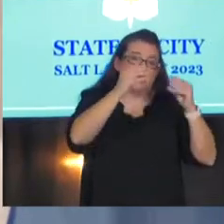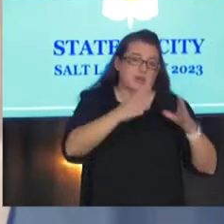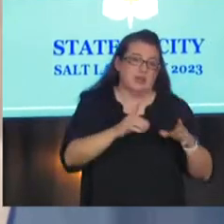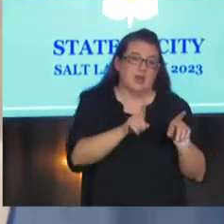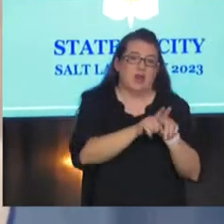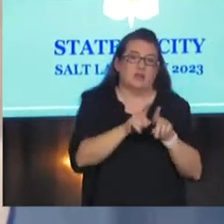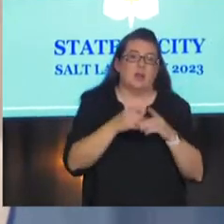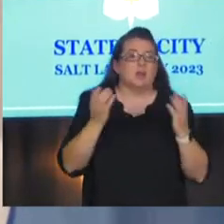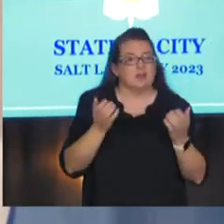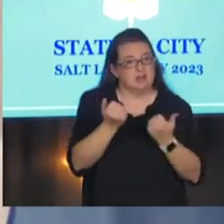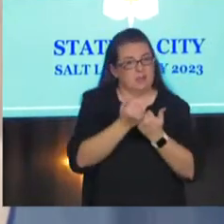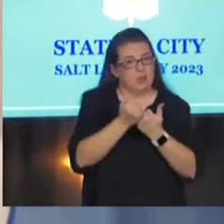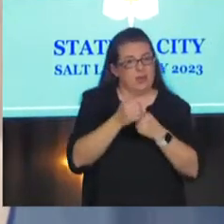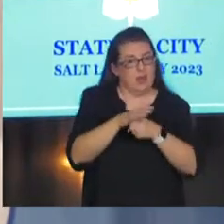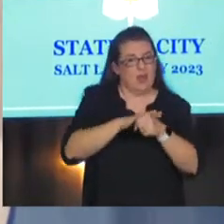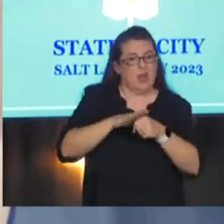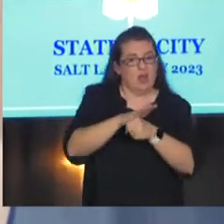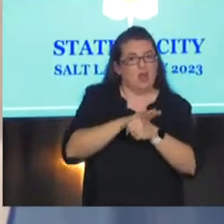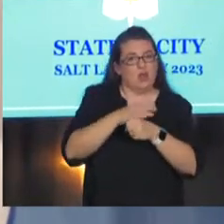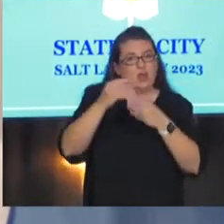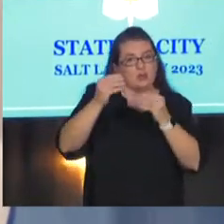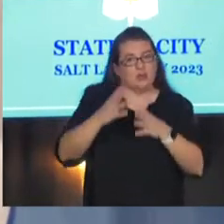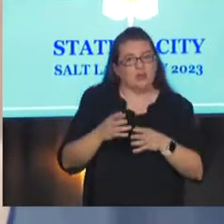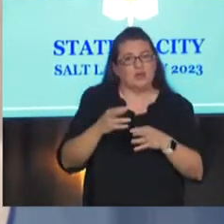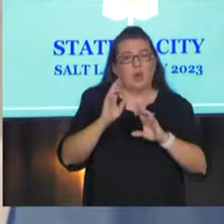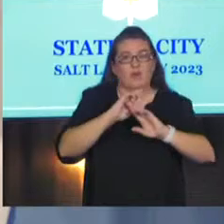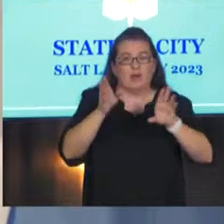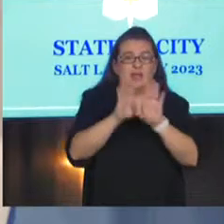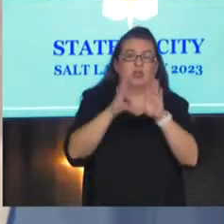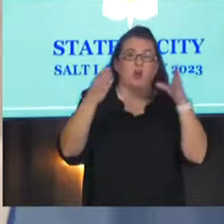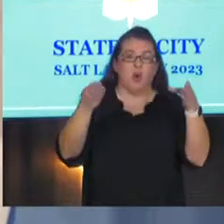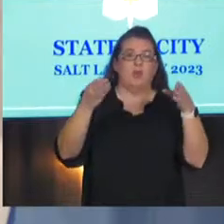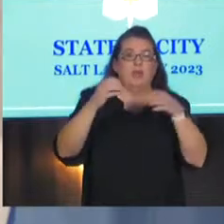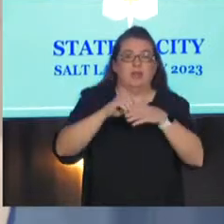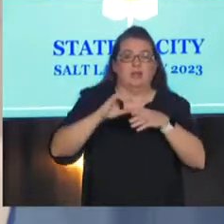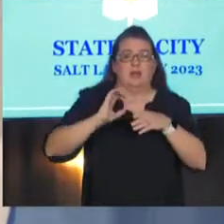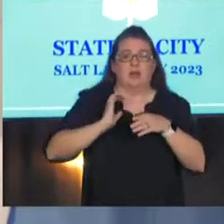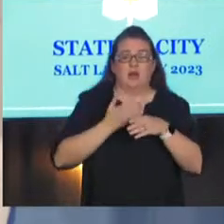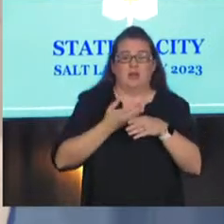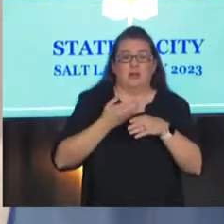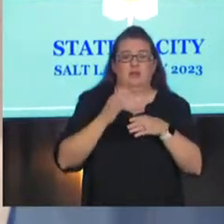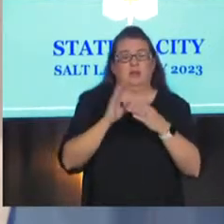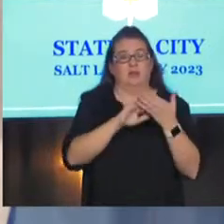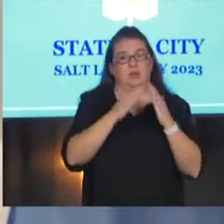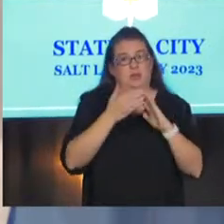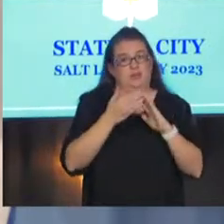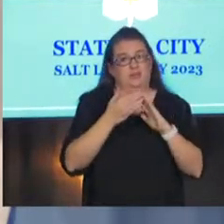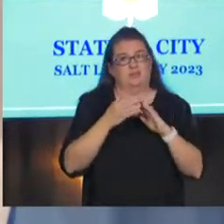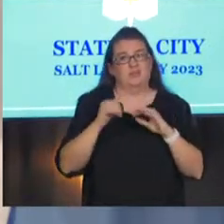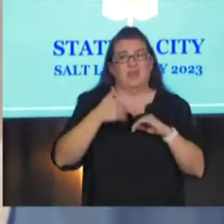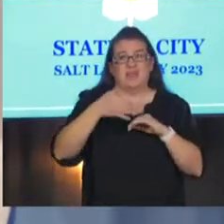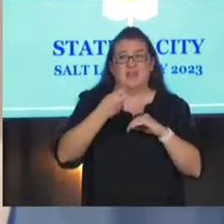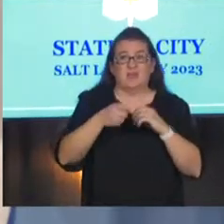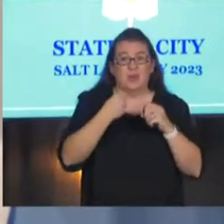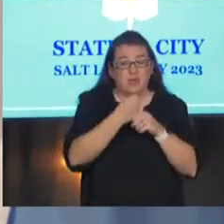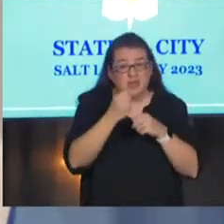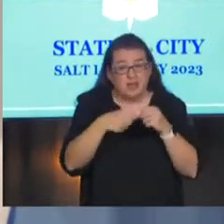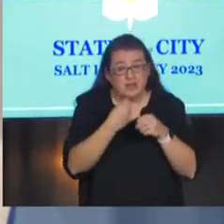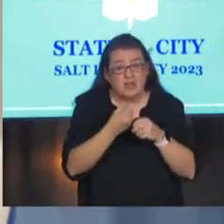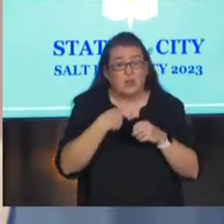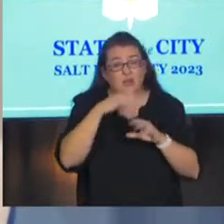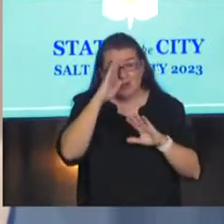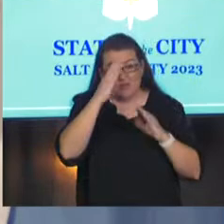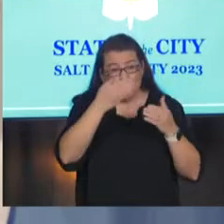local entrepreneurs who are ready to open brick and mortar locations in our community. And over the next few years, we're going